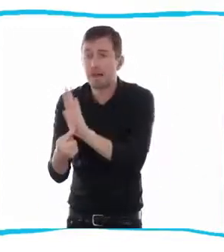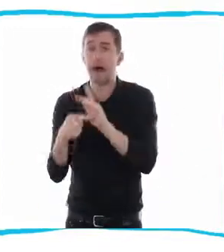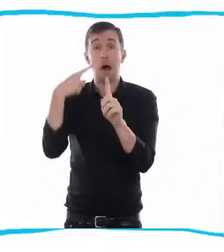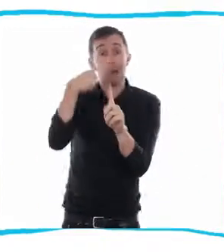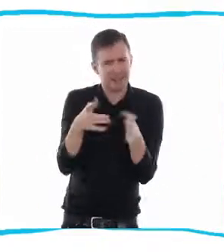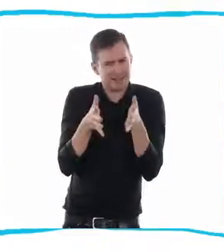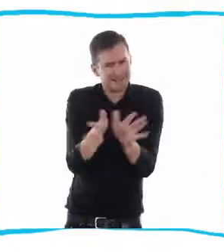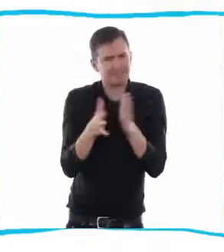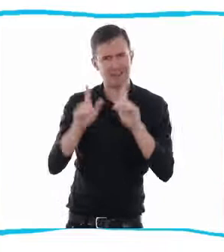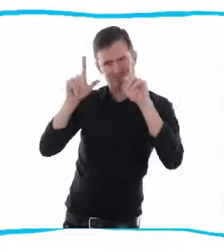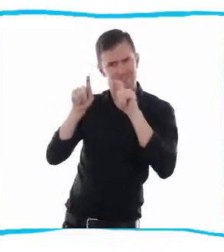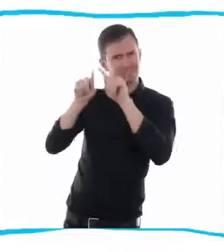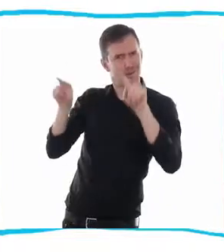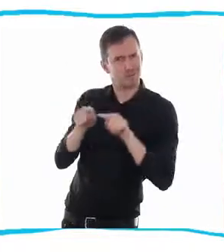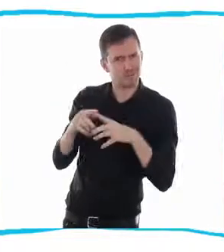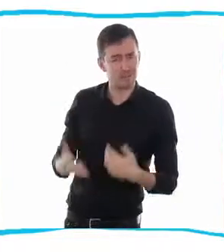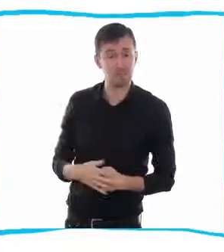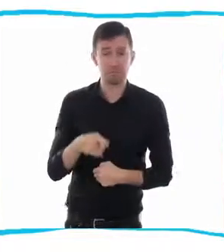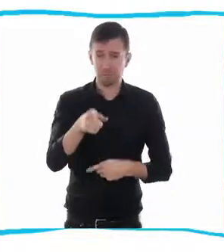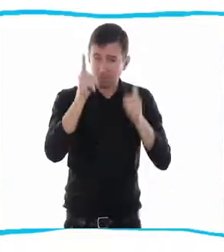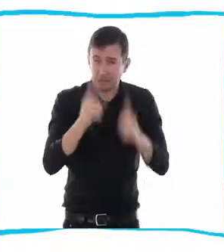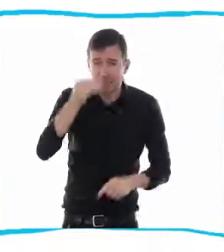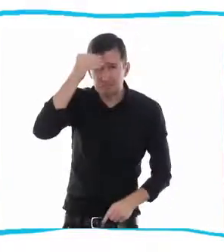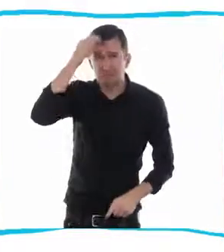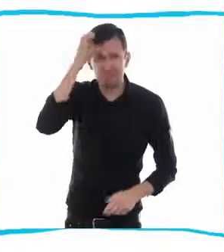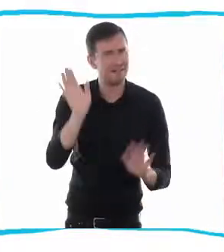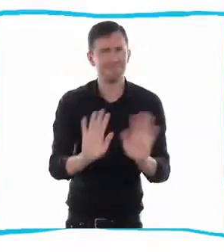check, or ask people with disabilities to test out your work.